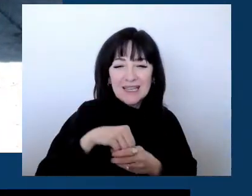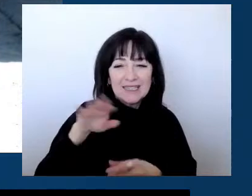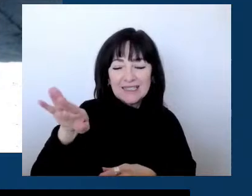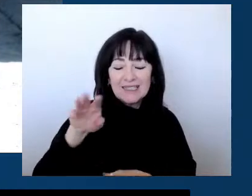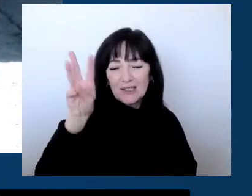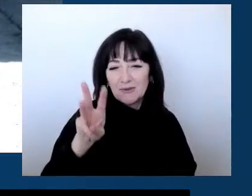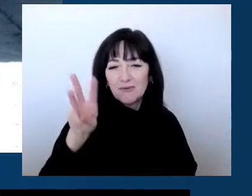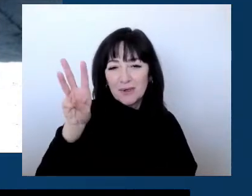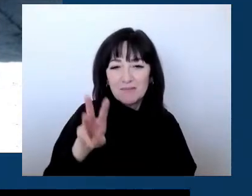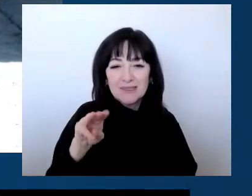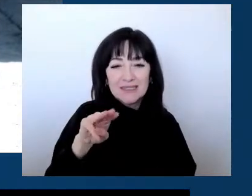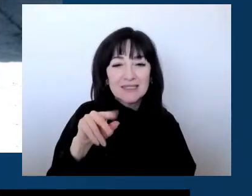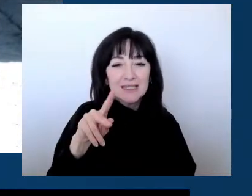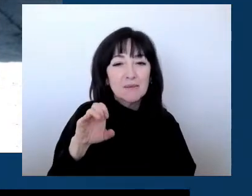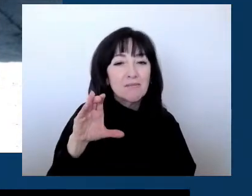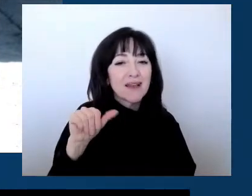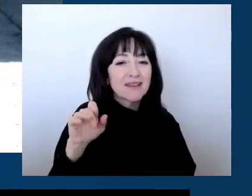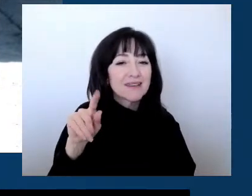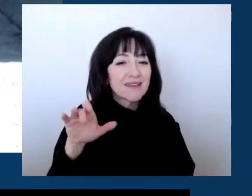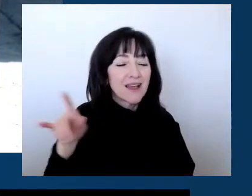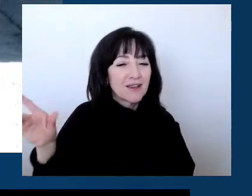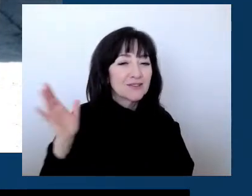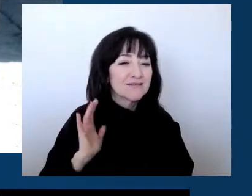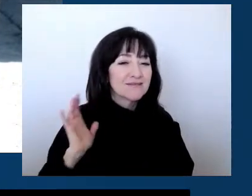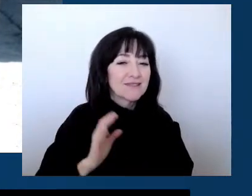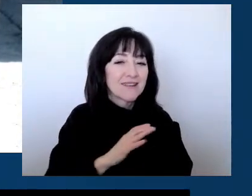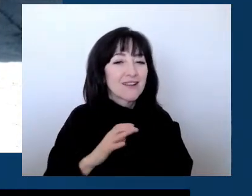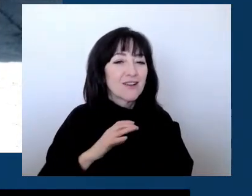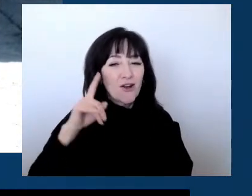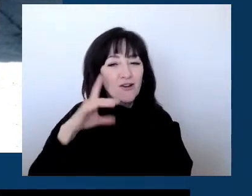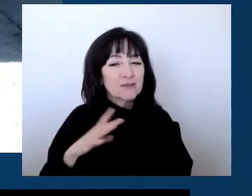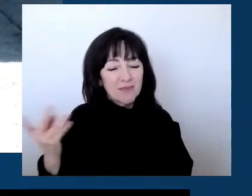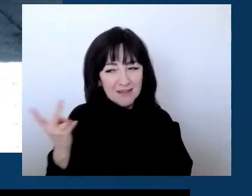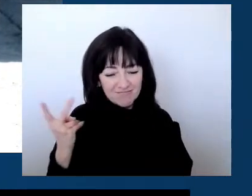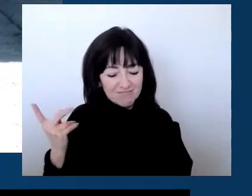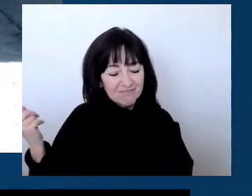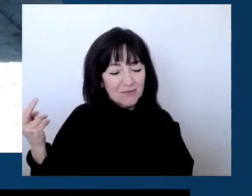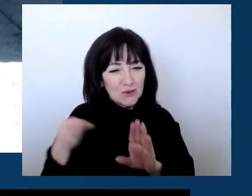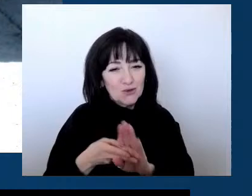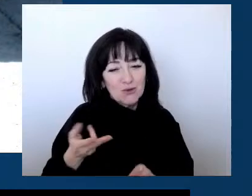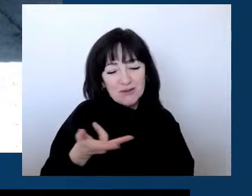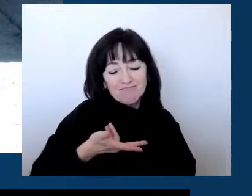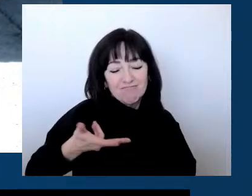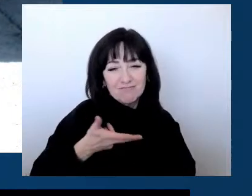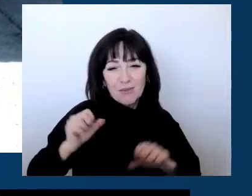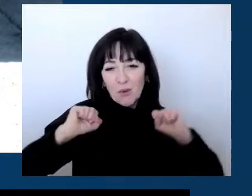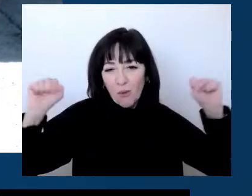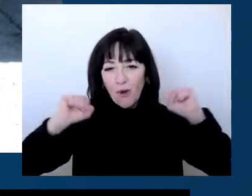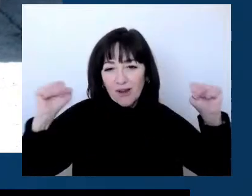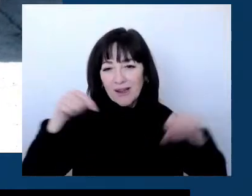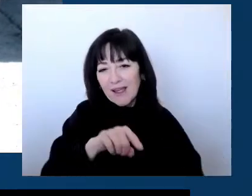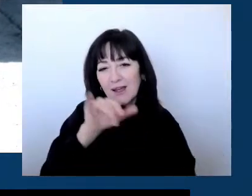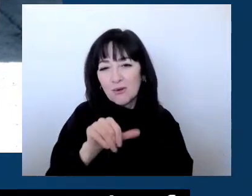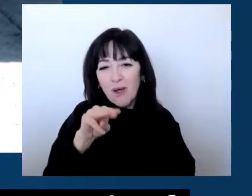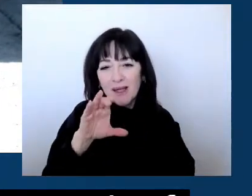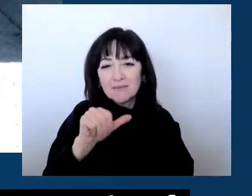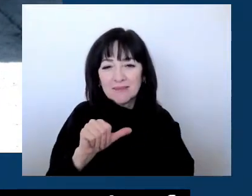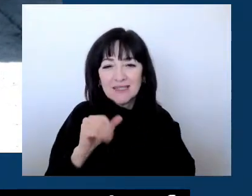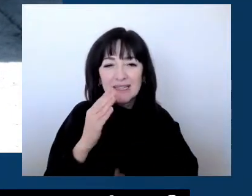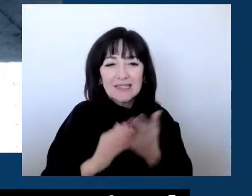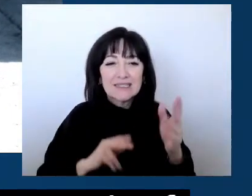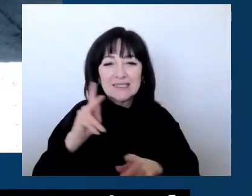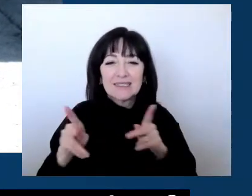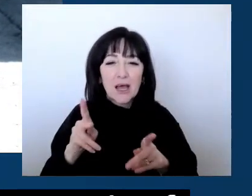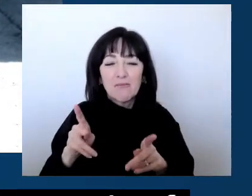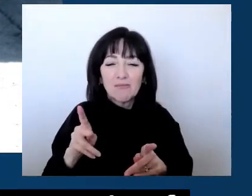when he was our congressman, worked out there with us many years as well. And there's a source of great joy. People get us confused. And a